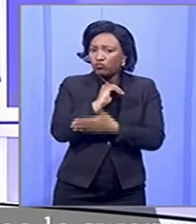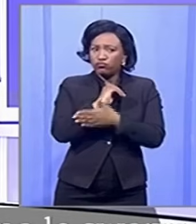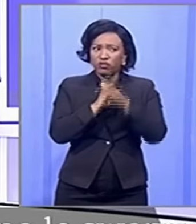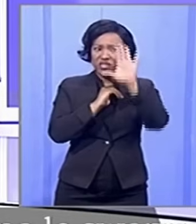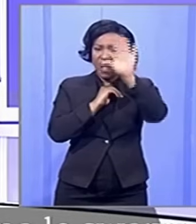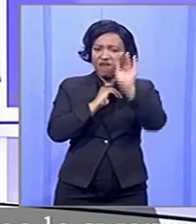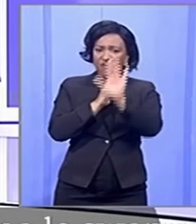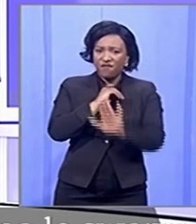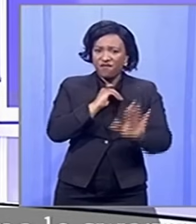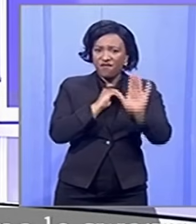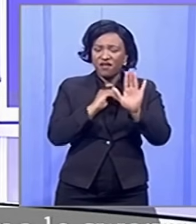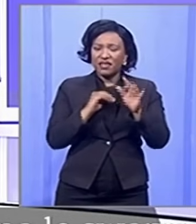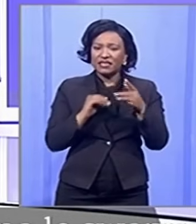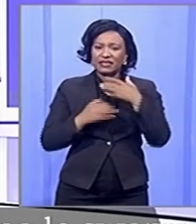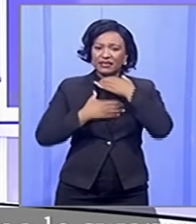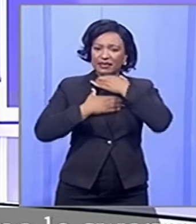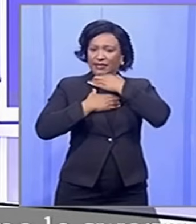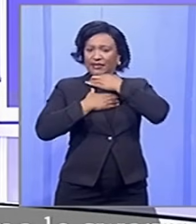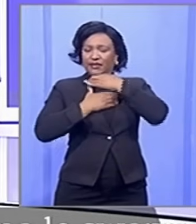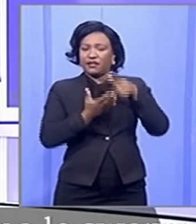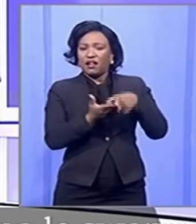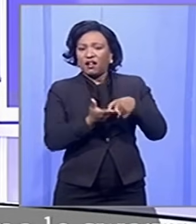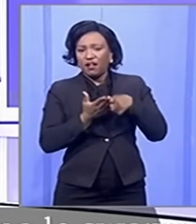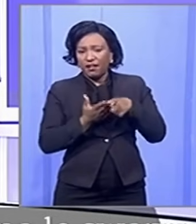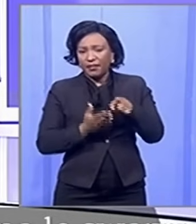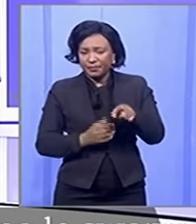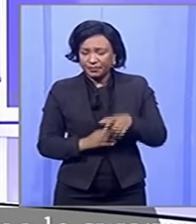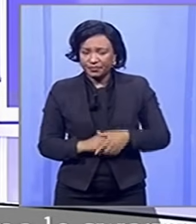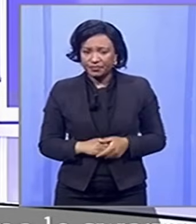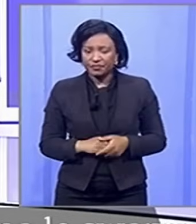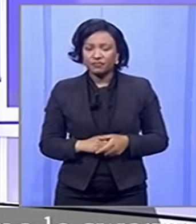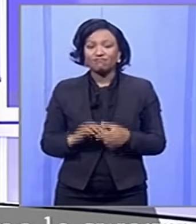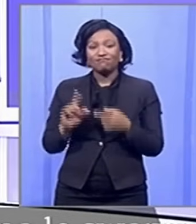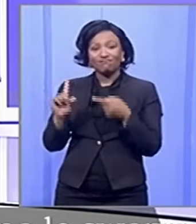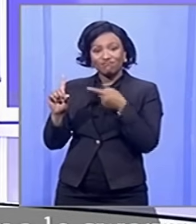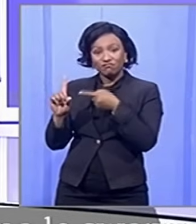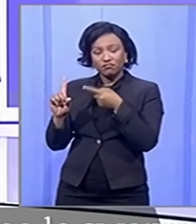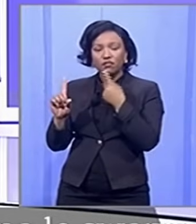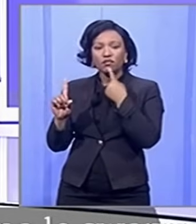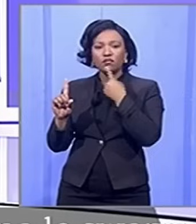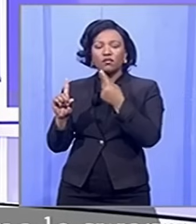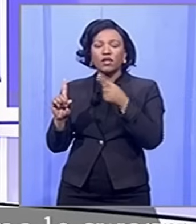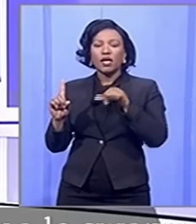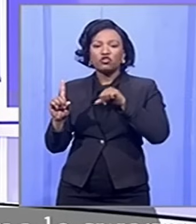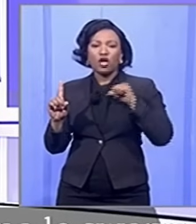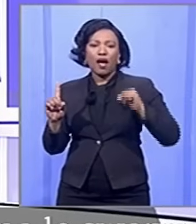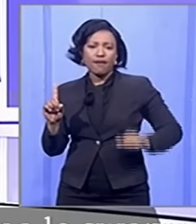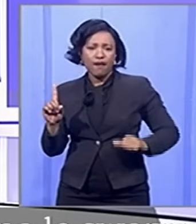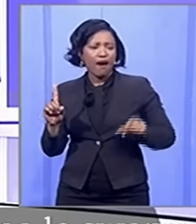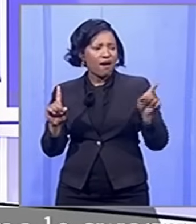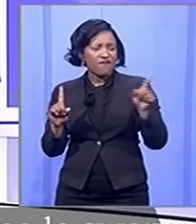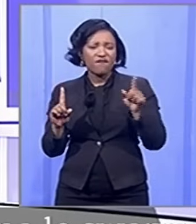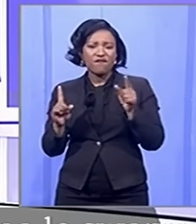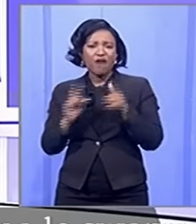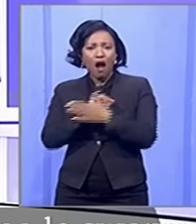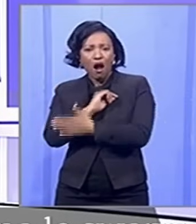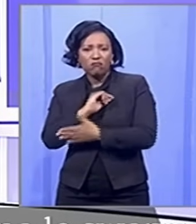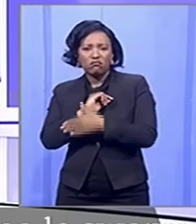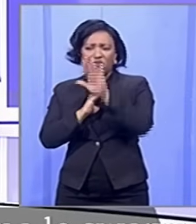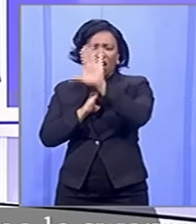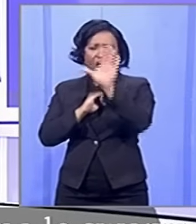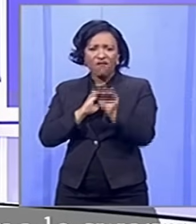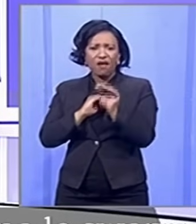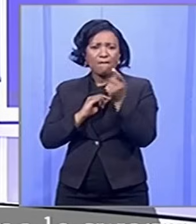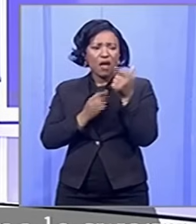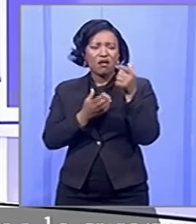Afrika di ikhwetše di le ka gare ga dikoloto. Wu Peng o re China e fana ka dikadimo tša mašeleng a ditheko